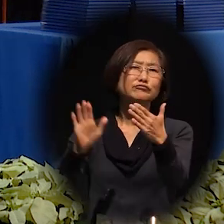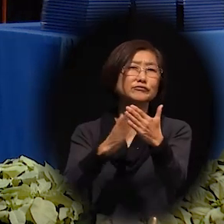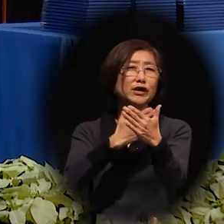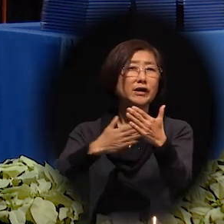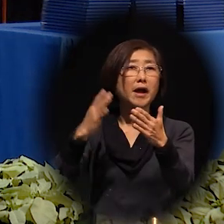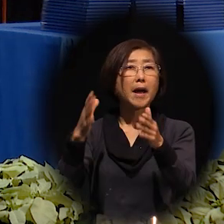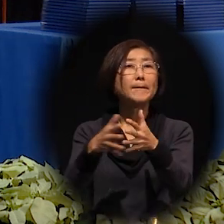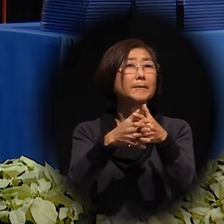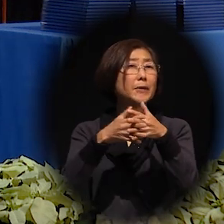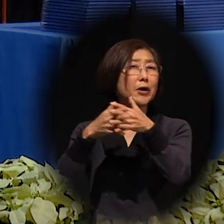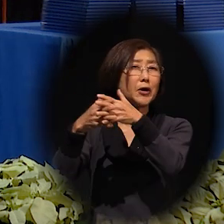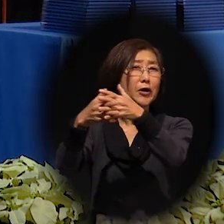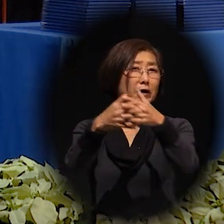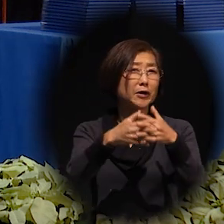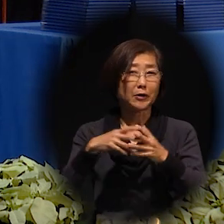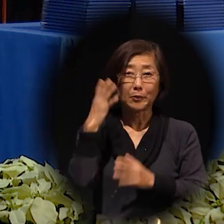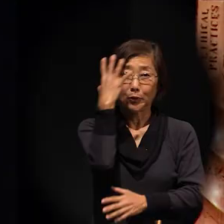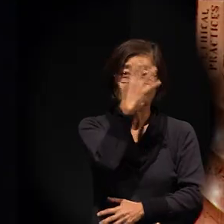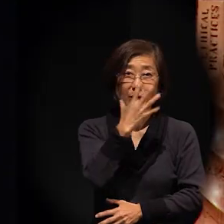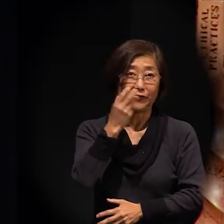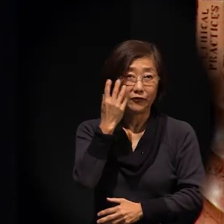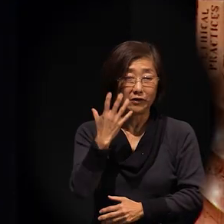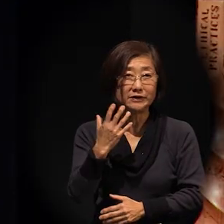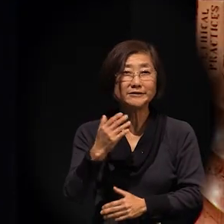of America the Beautiful.